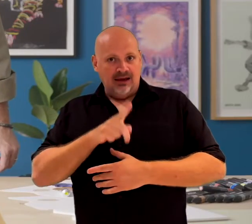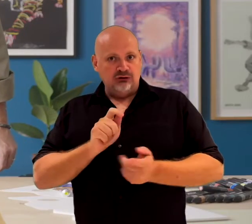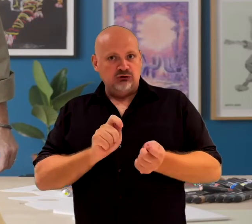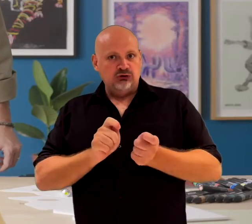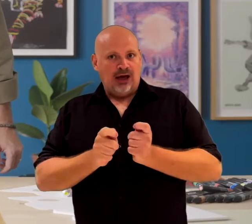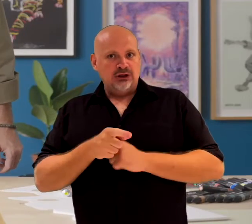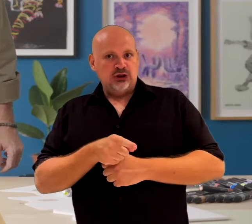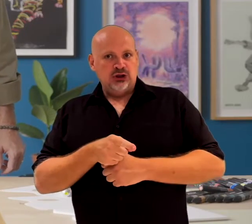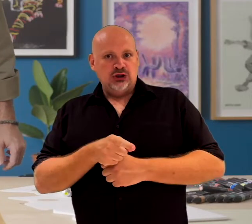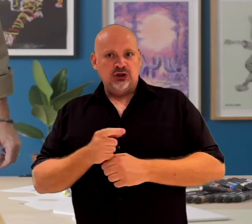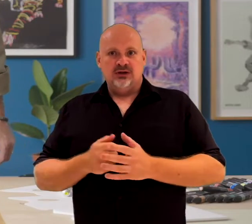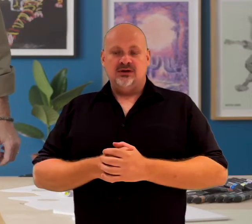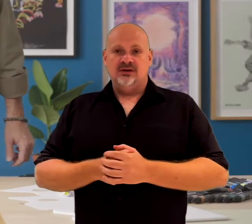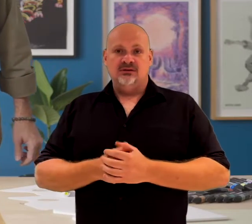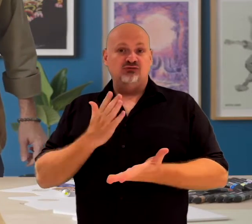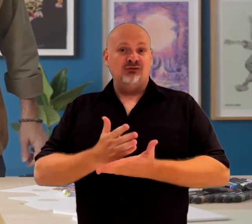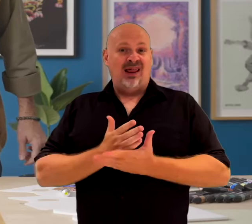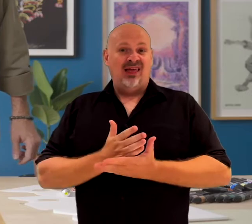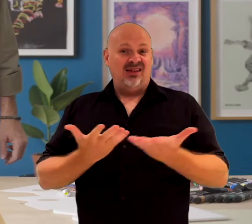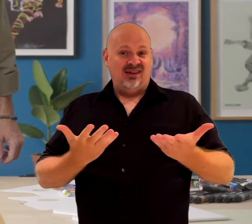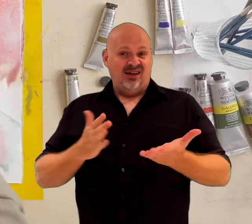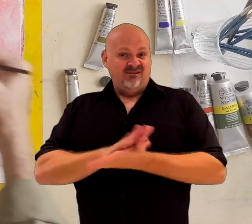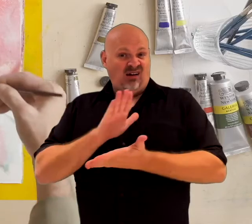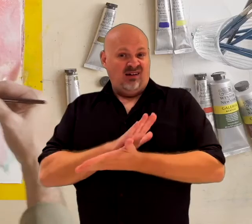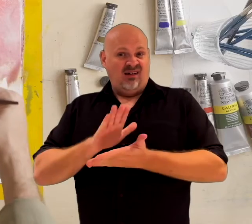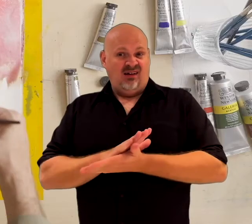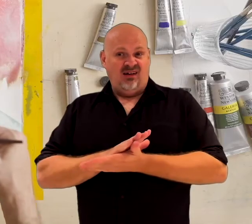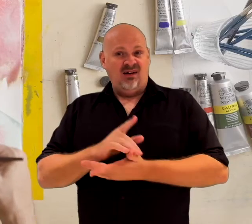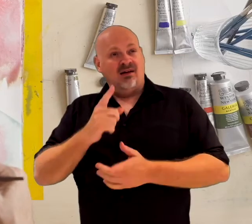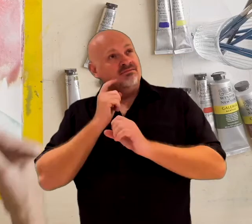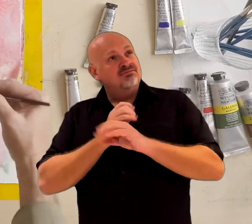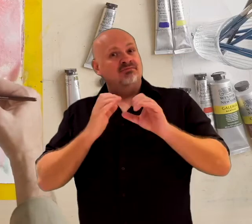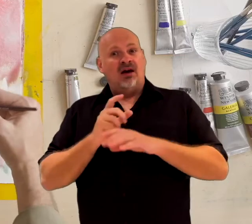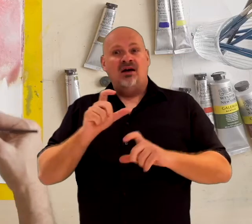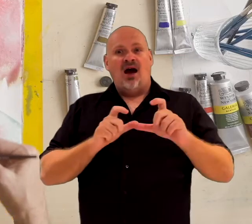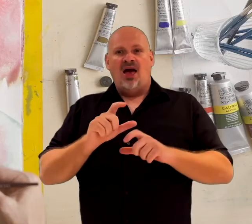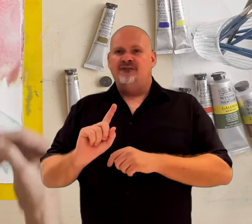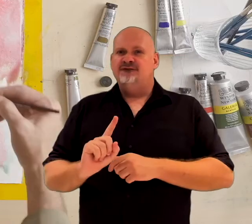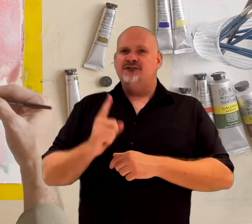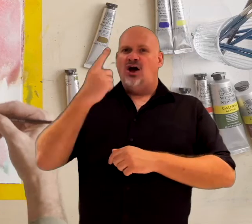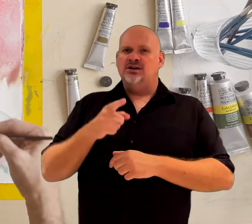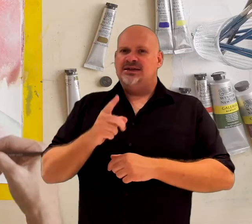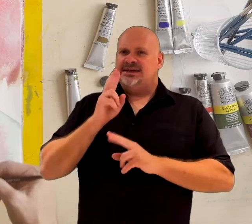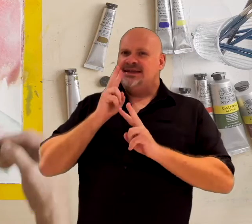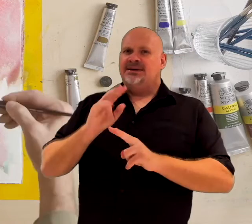We're just basically having fun and imagining colors that you first saw maybe when you closed your eyes.